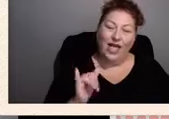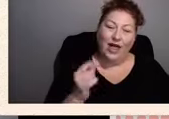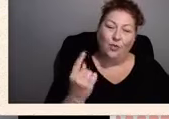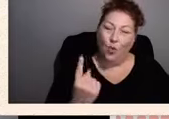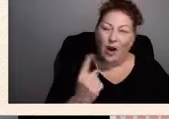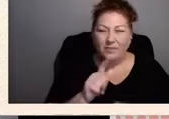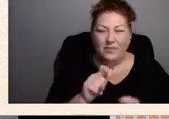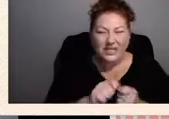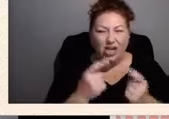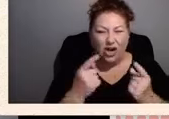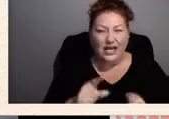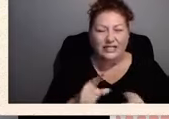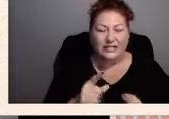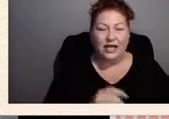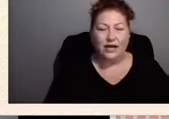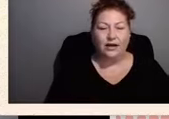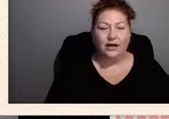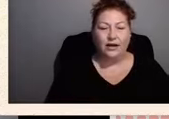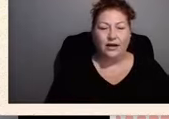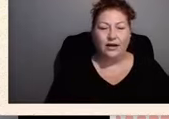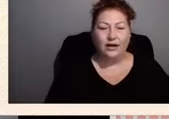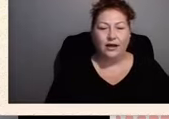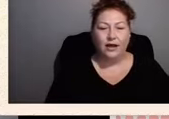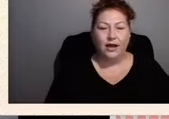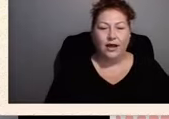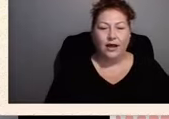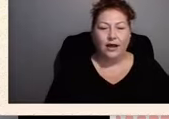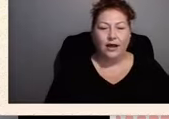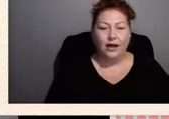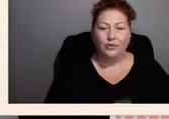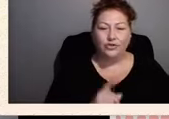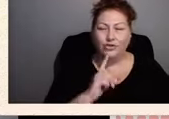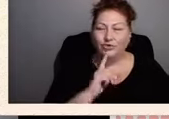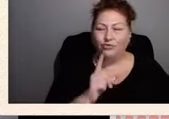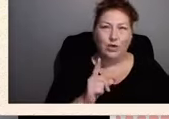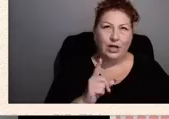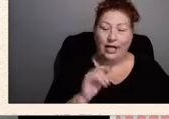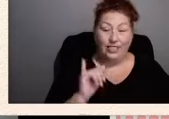incident where it was just the straw that broke the camel's back.